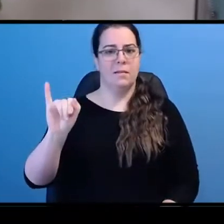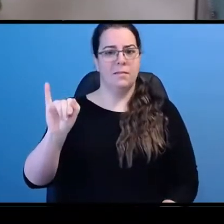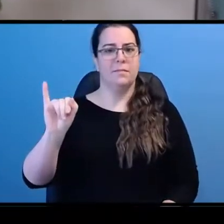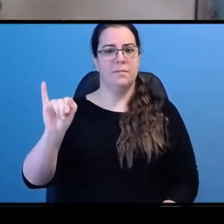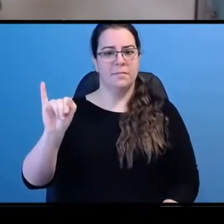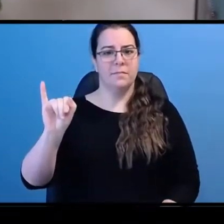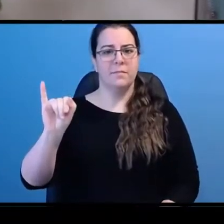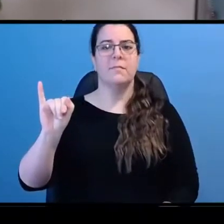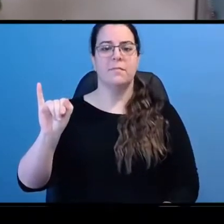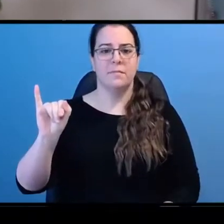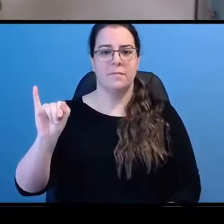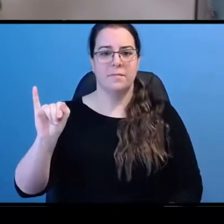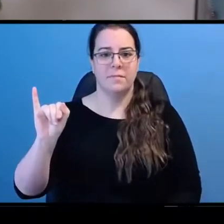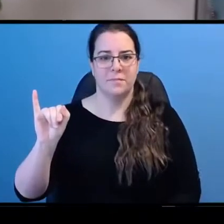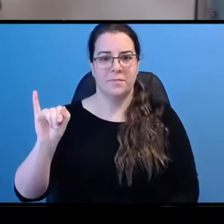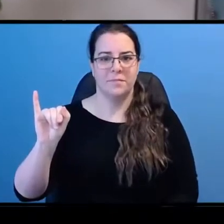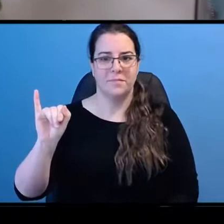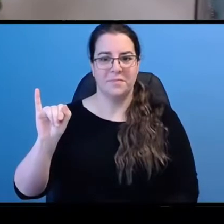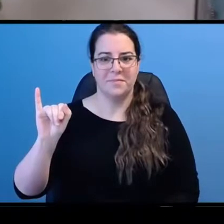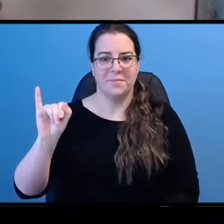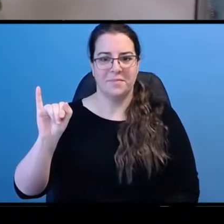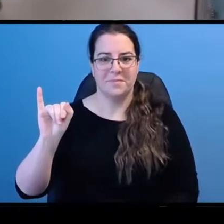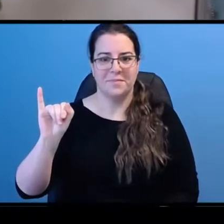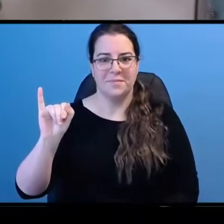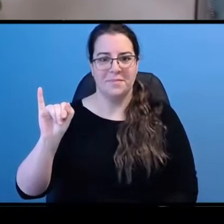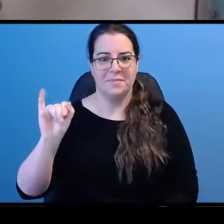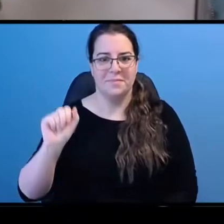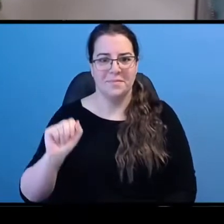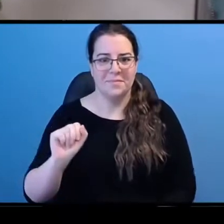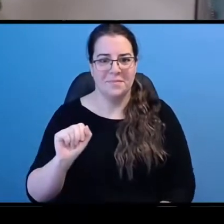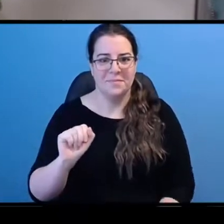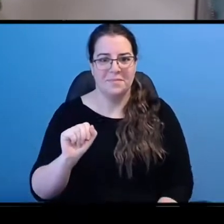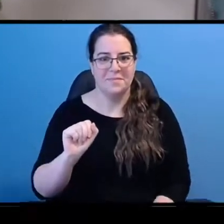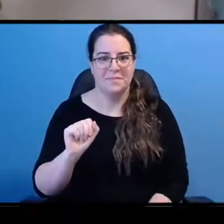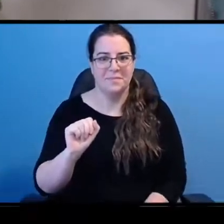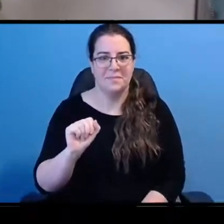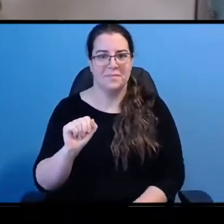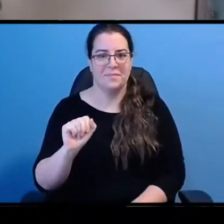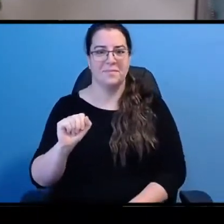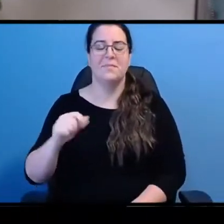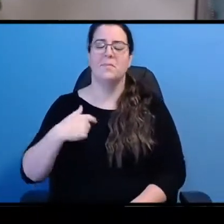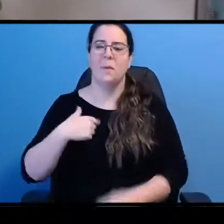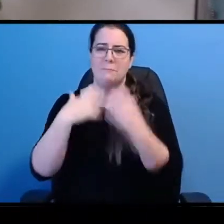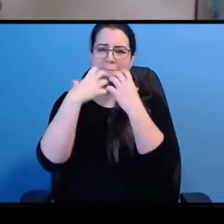Mi'kma'ki people. We are honored to work and serve on this land.